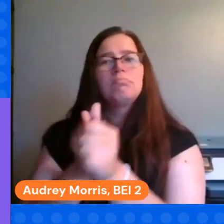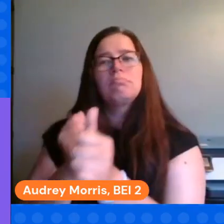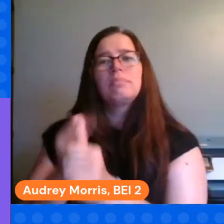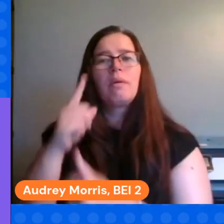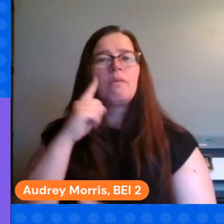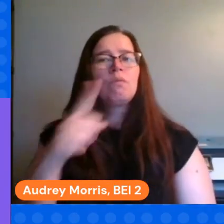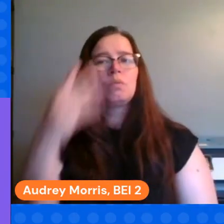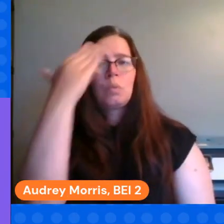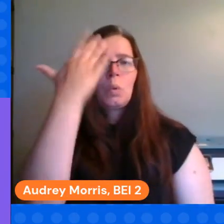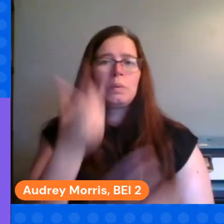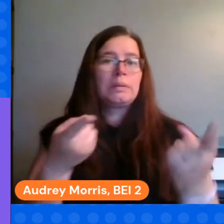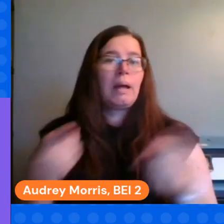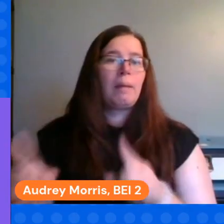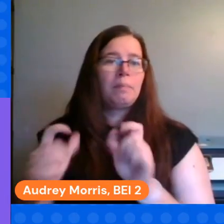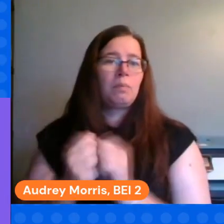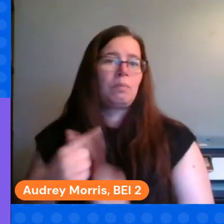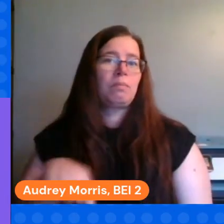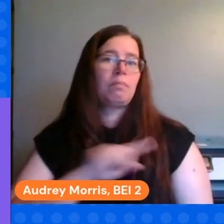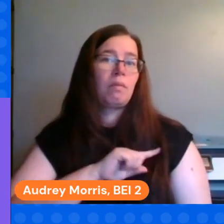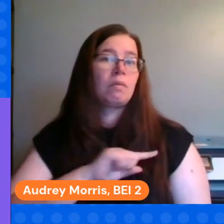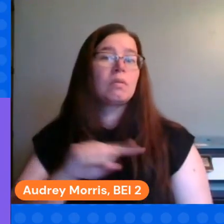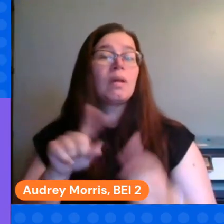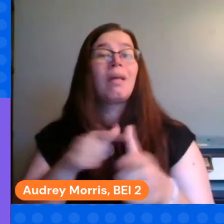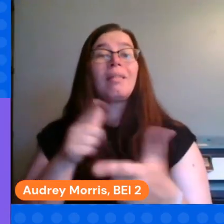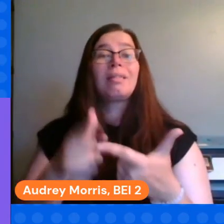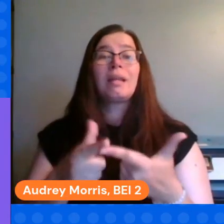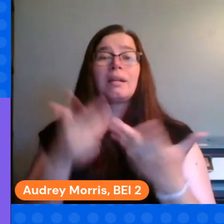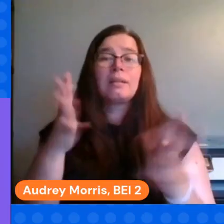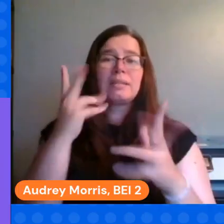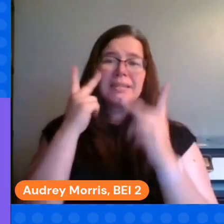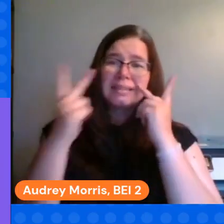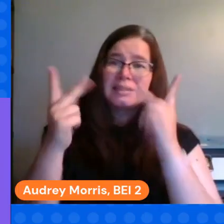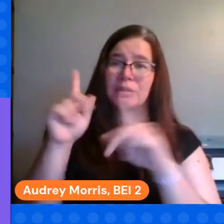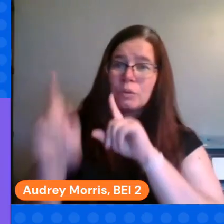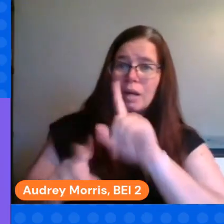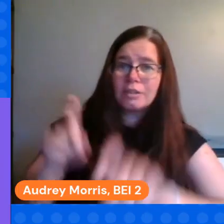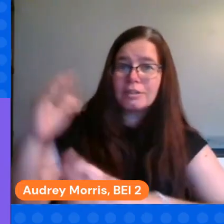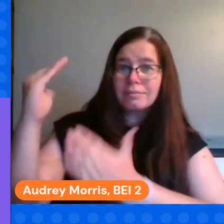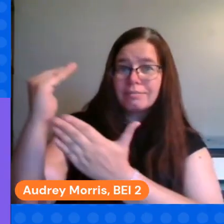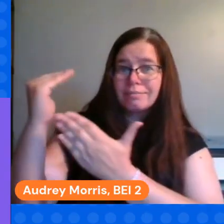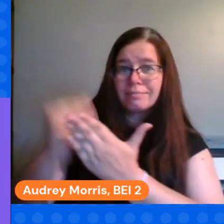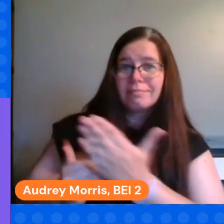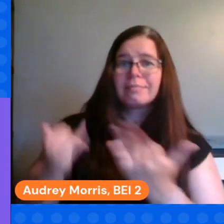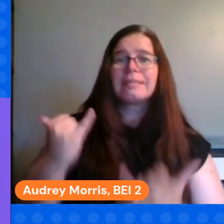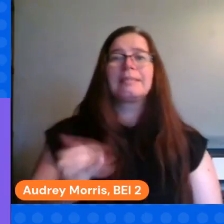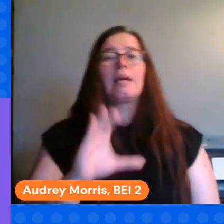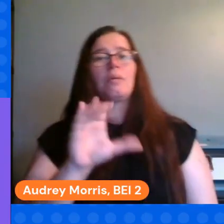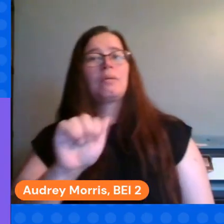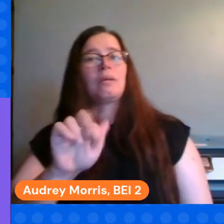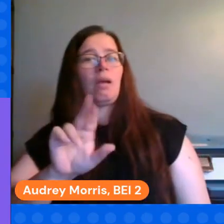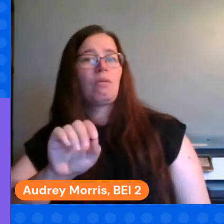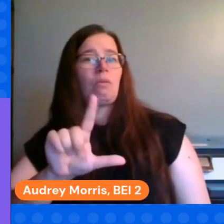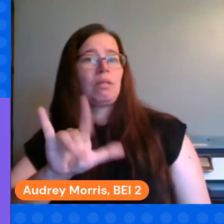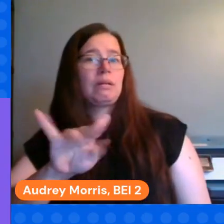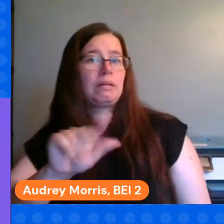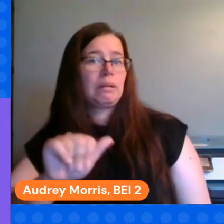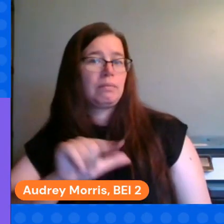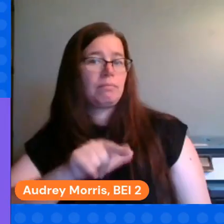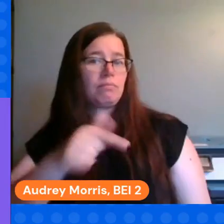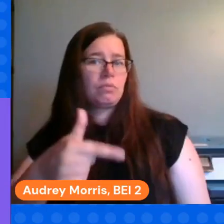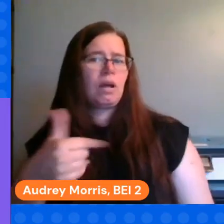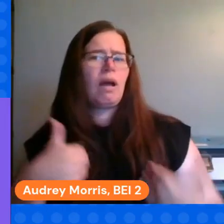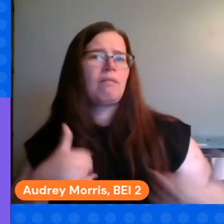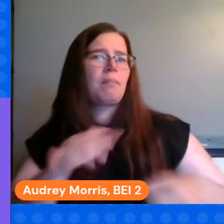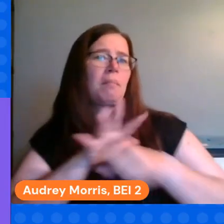OctoStudio. And with that, I already see there's some questions coming in, but maybe I'll toss over to Carolina and we can start. We have a lot of time, which is great for